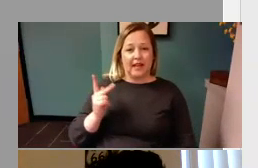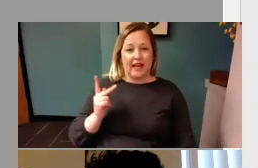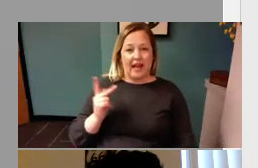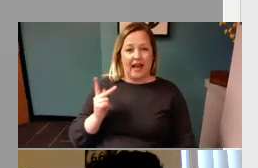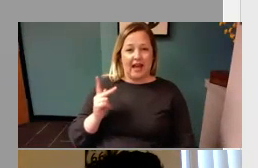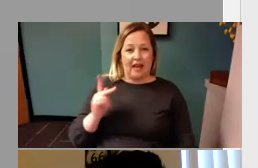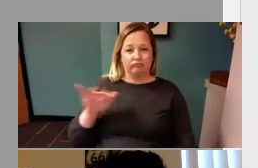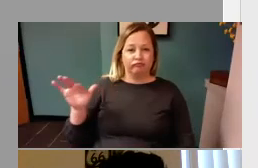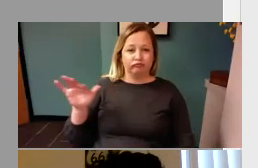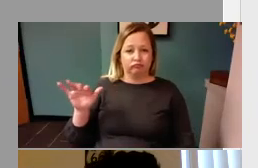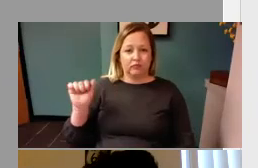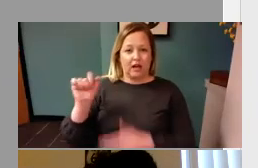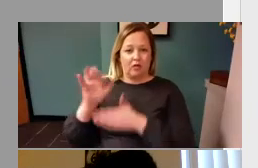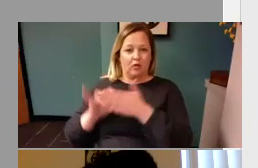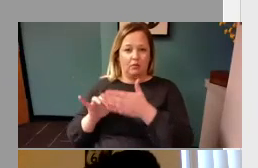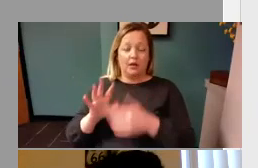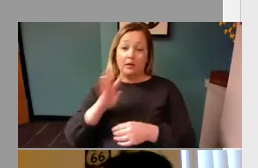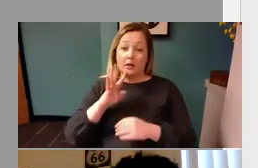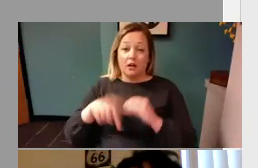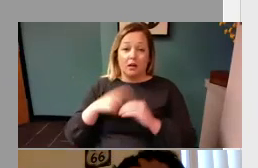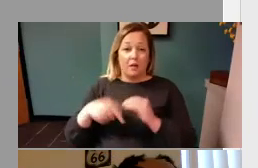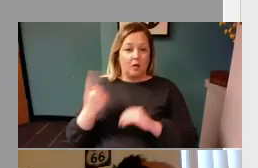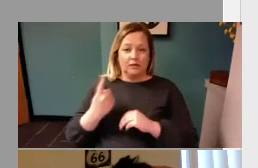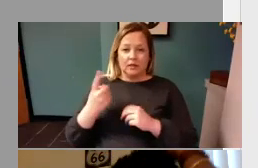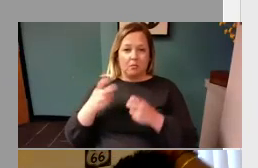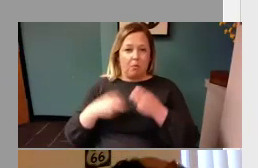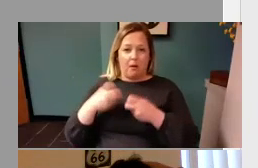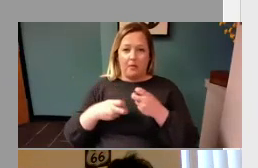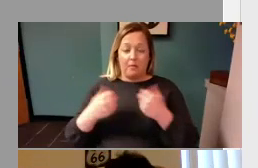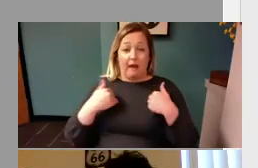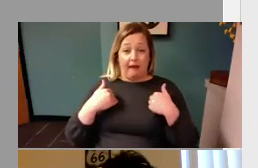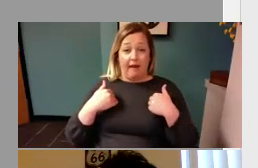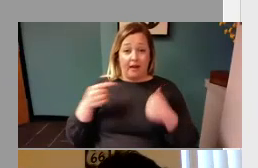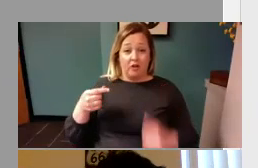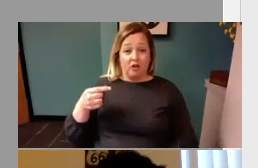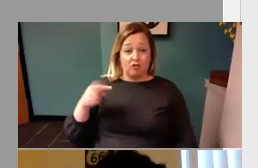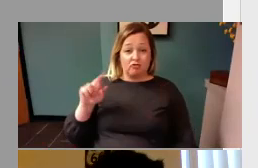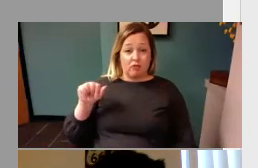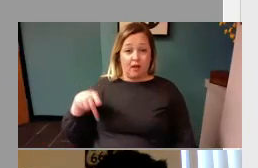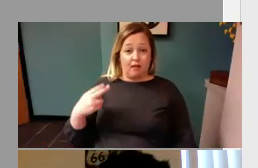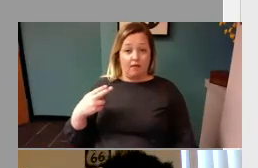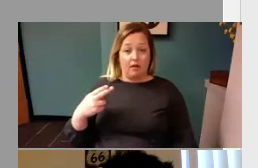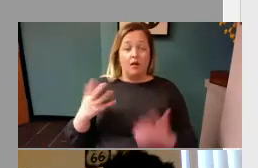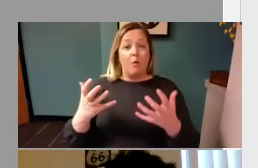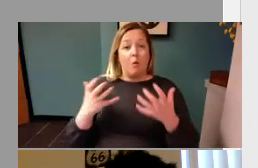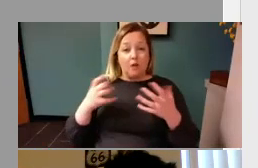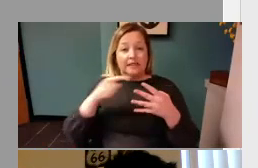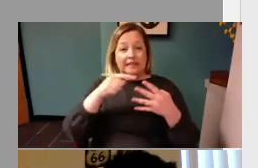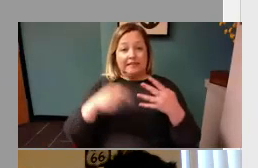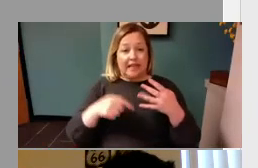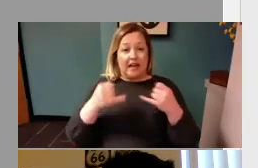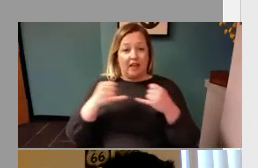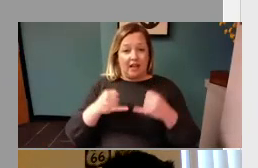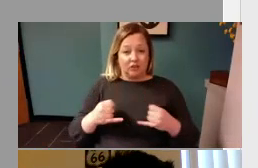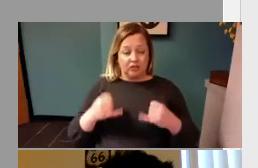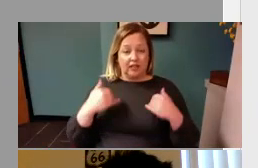a problem where we had a graph and we wanted a set of edges that had the minimum cost but covered all